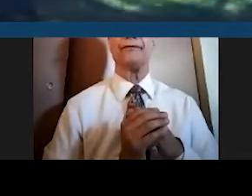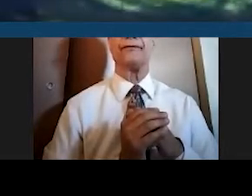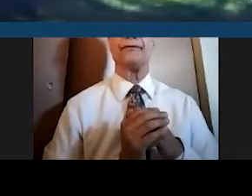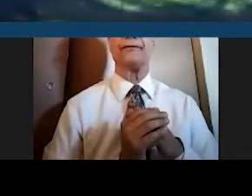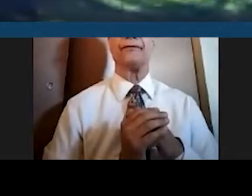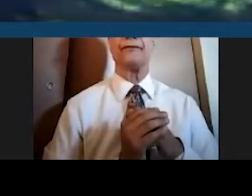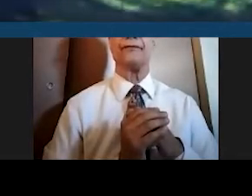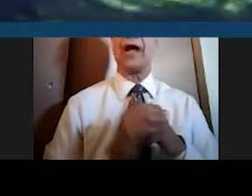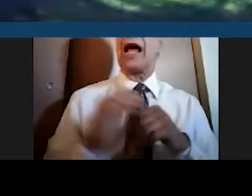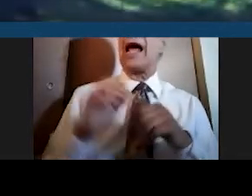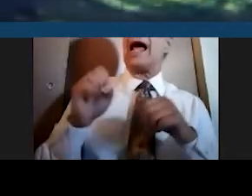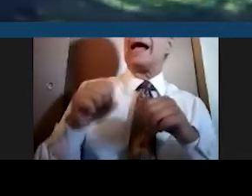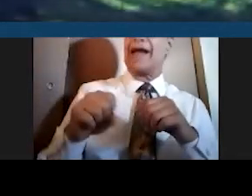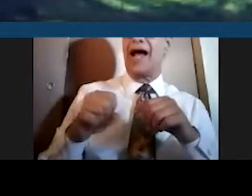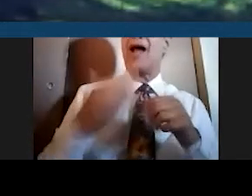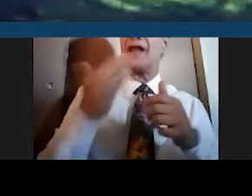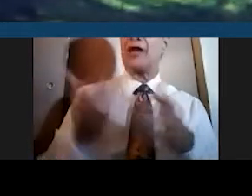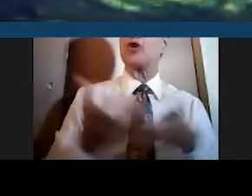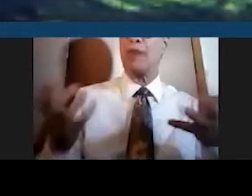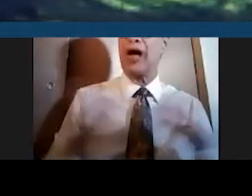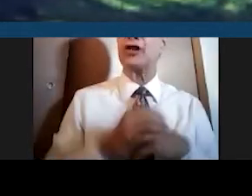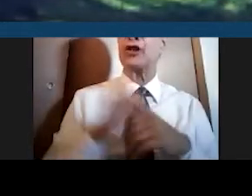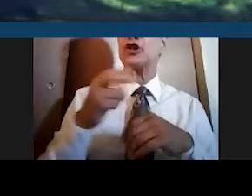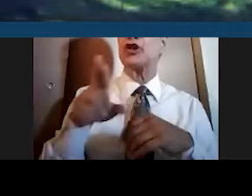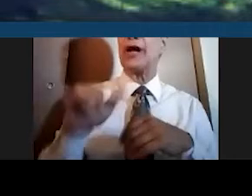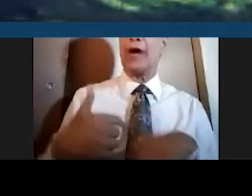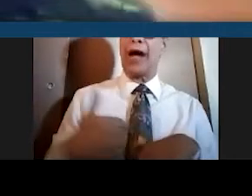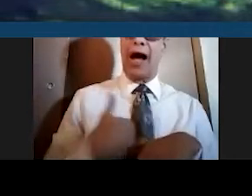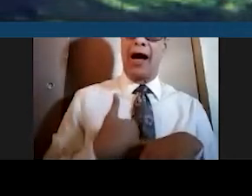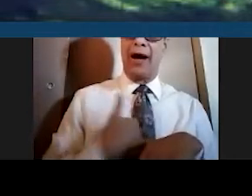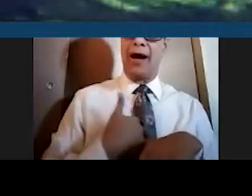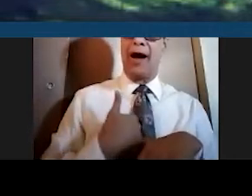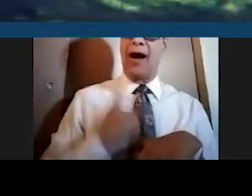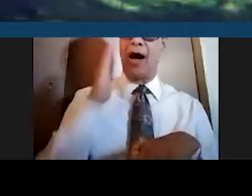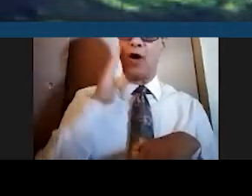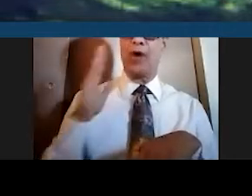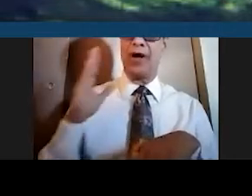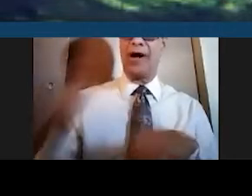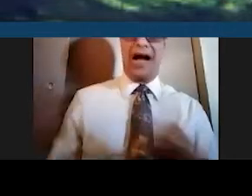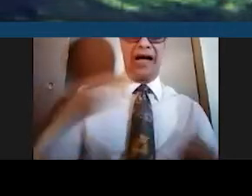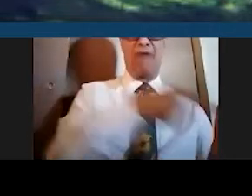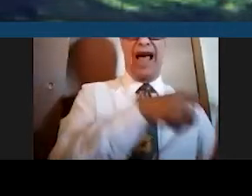Yeah, thank you so much, Sherry. I will come back to that point.